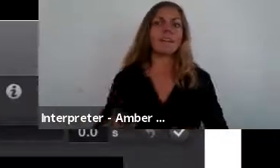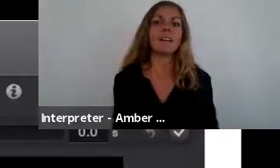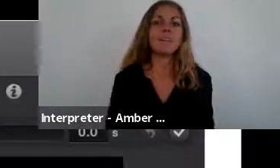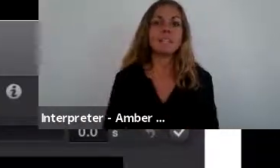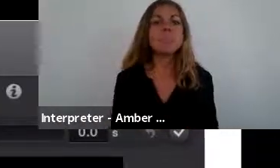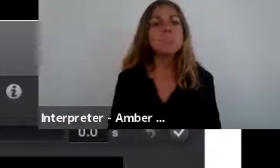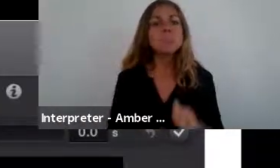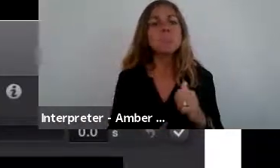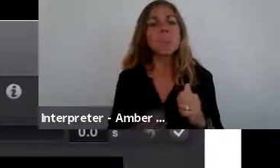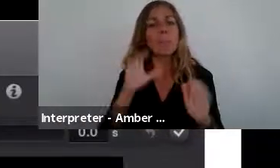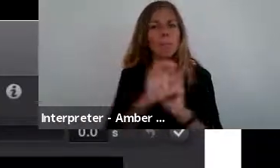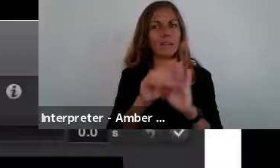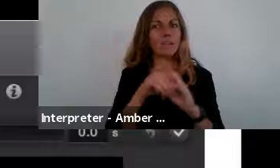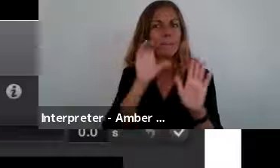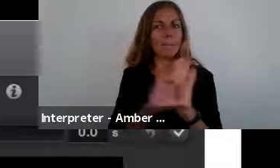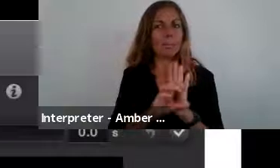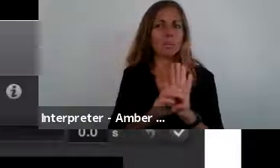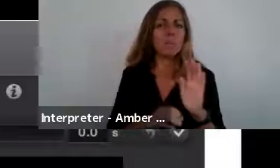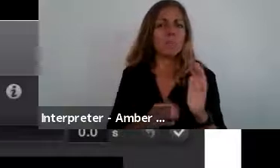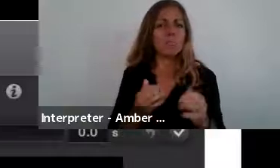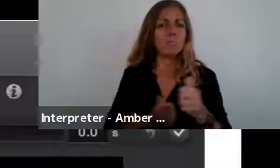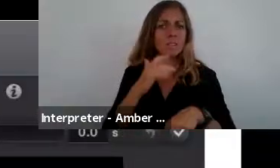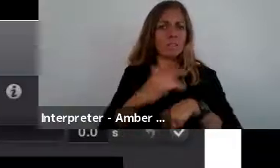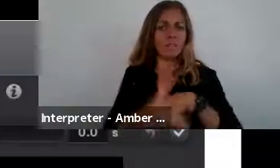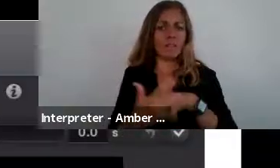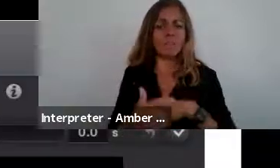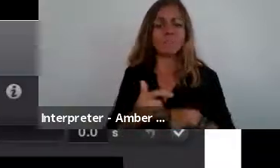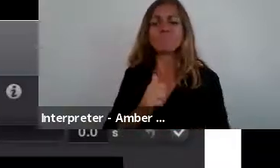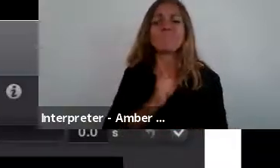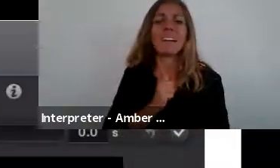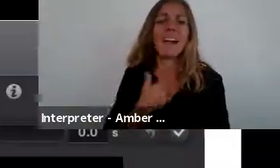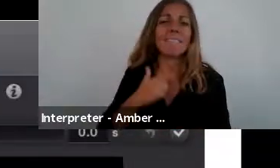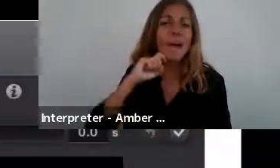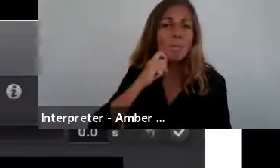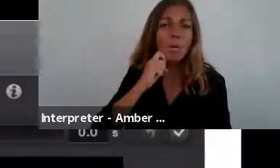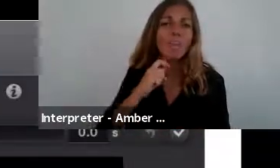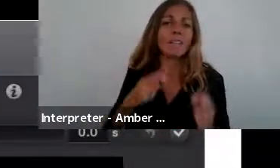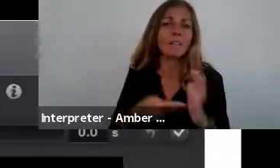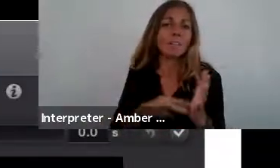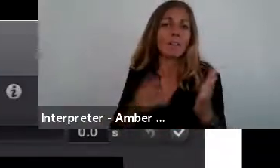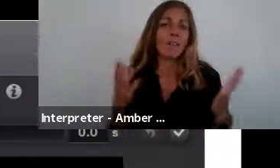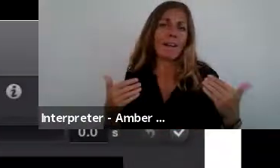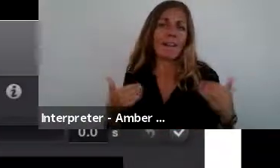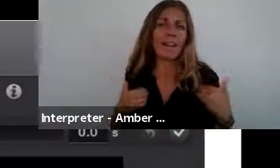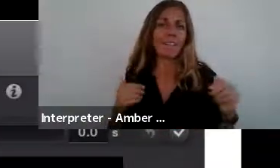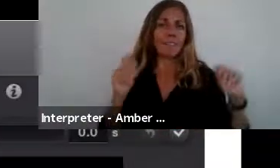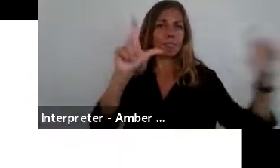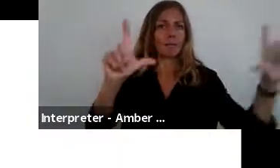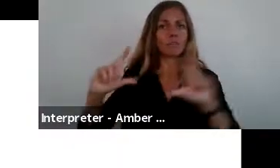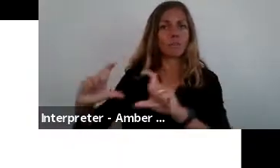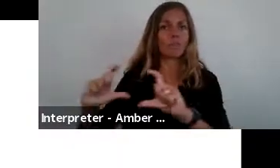your built-in computer video systems. I have a Mac, so iMovie has a picture-in-picture feature.